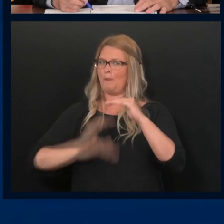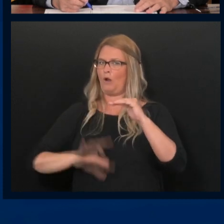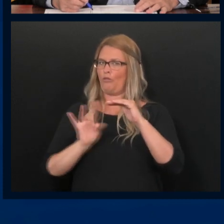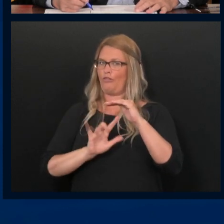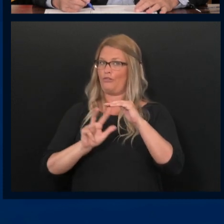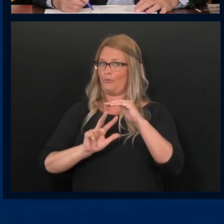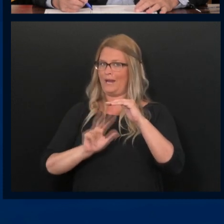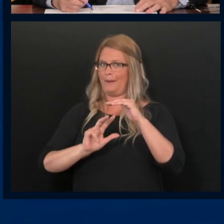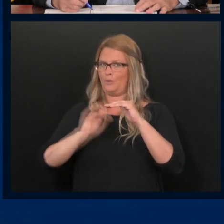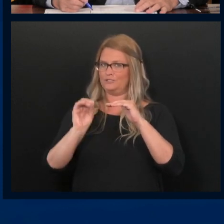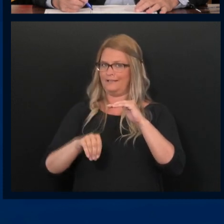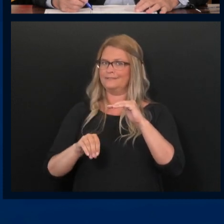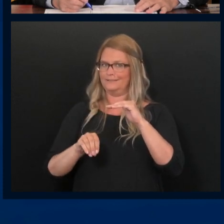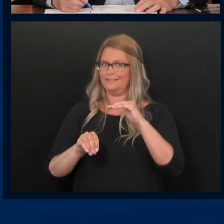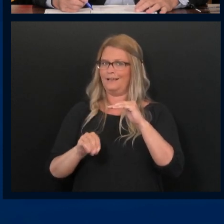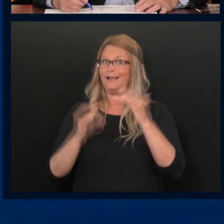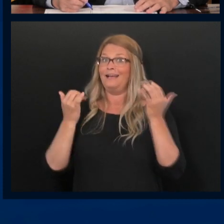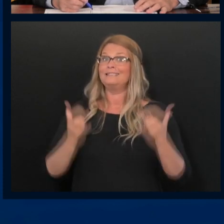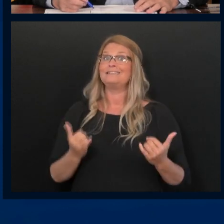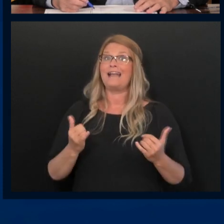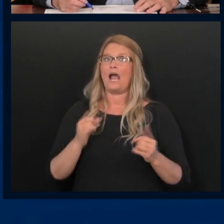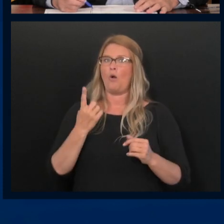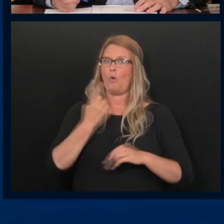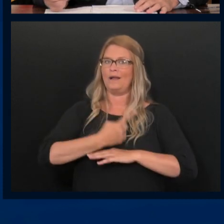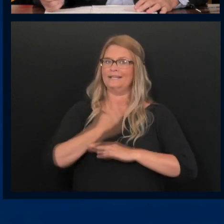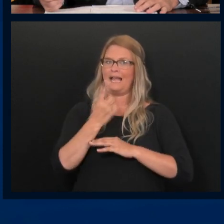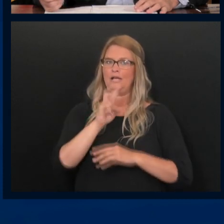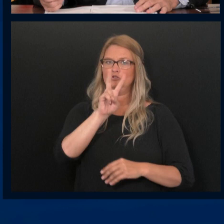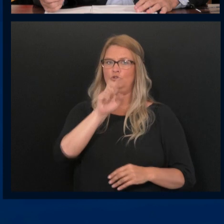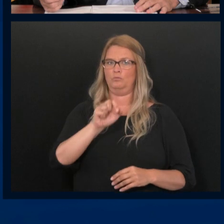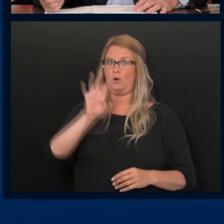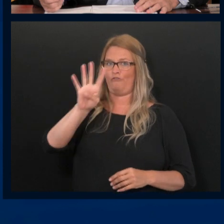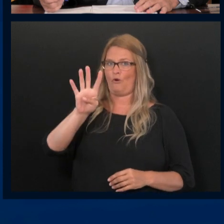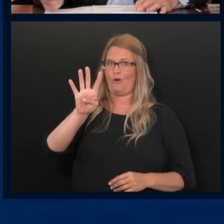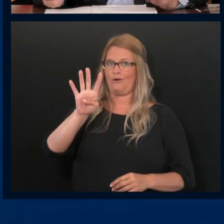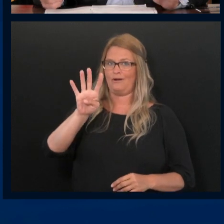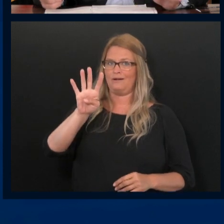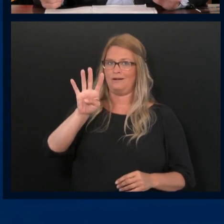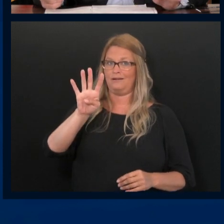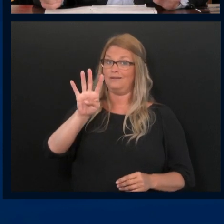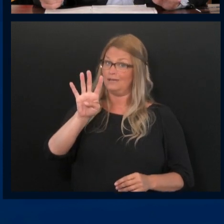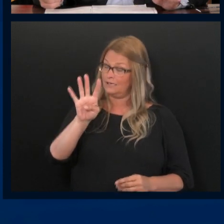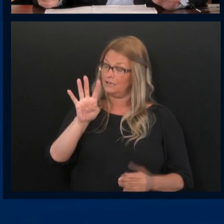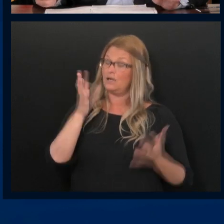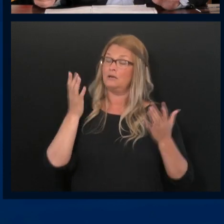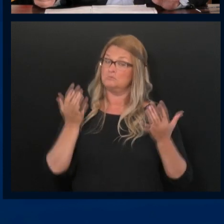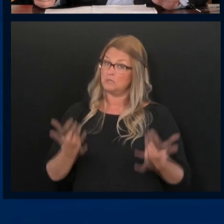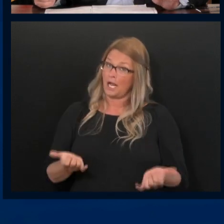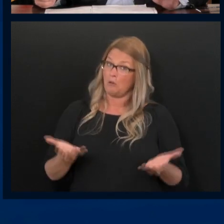3, and that jumped up in one day to 2.4. Now,